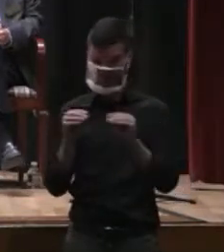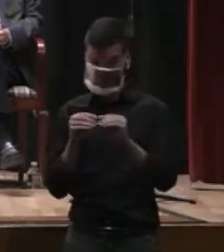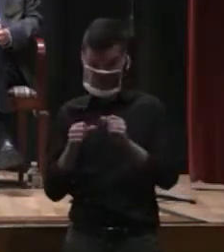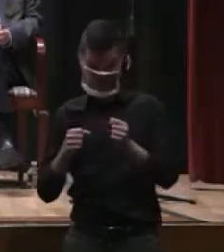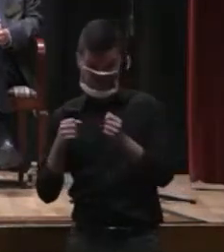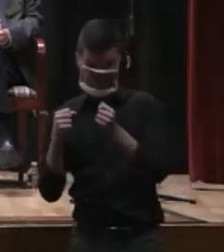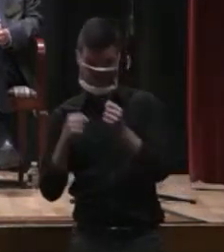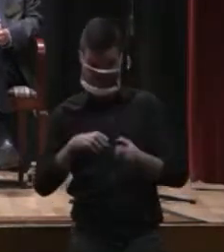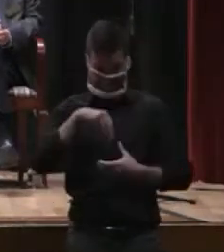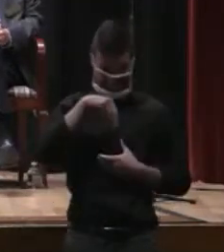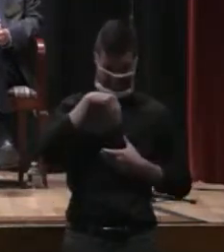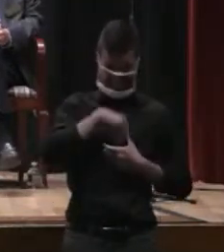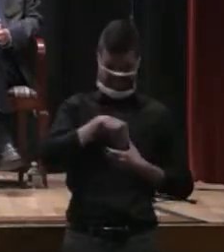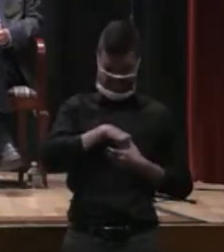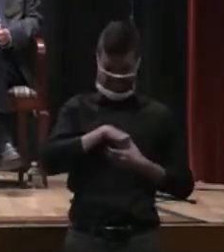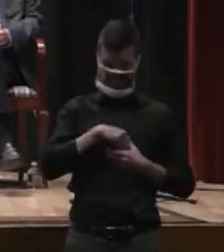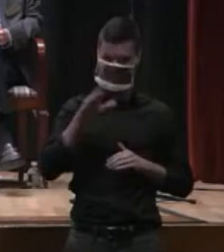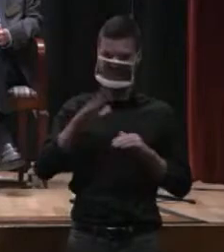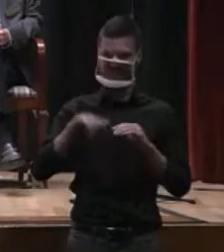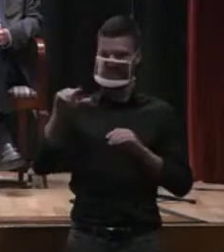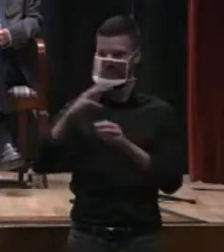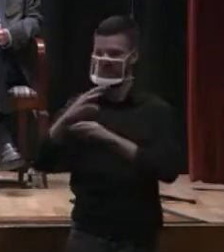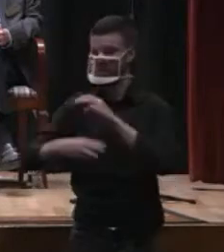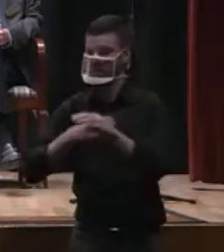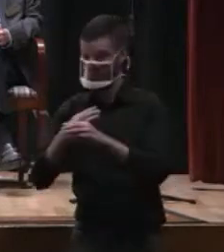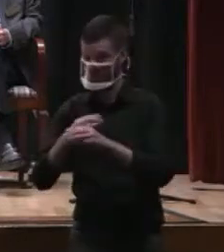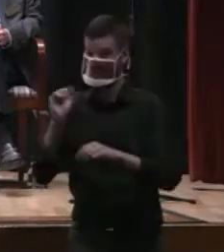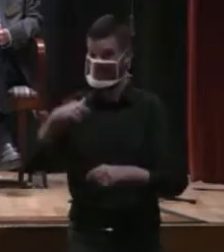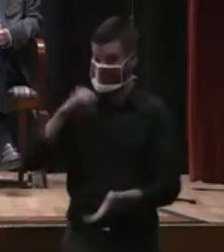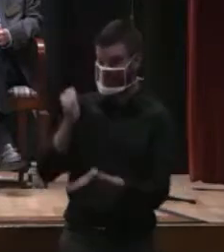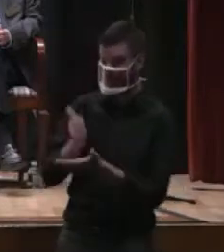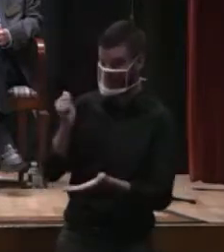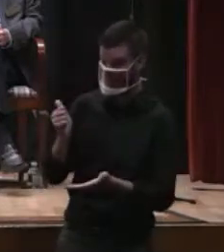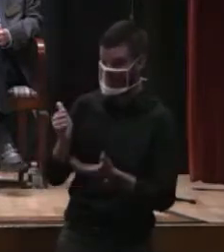you than that of the world. Can I get an amen?